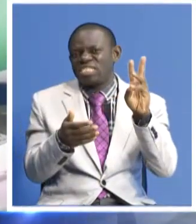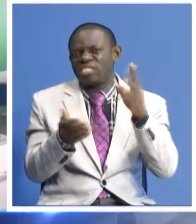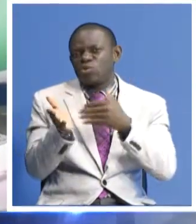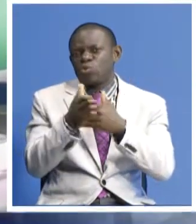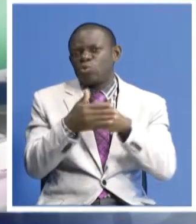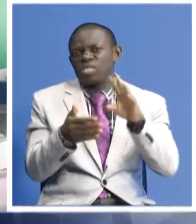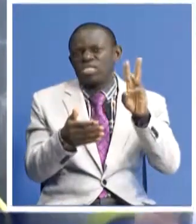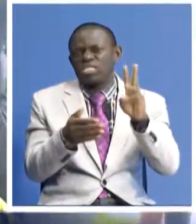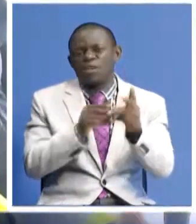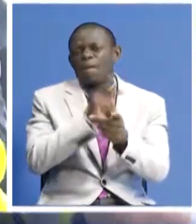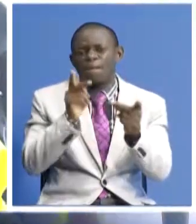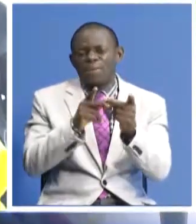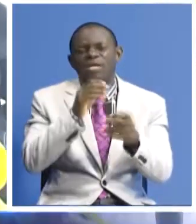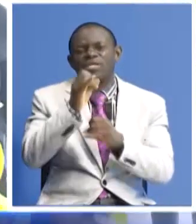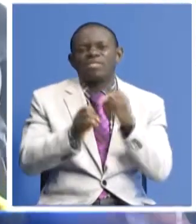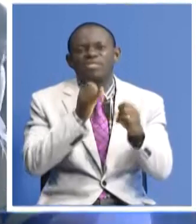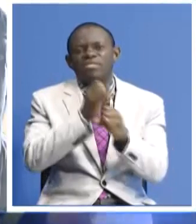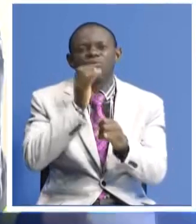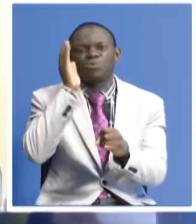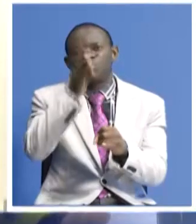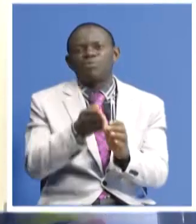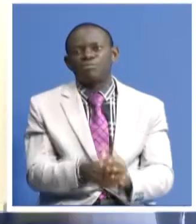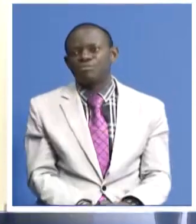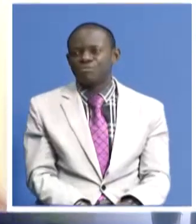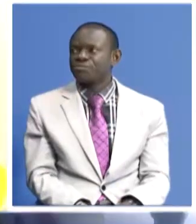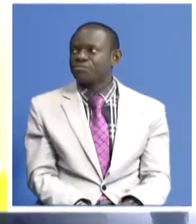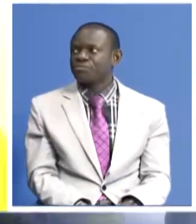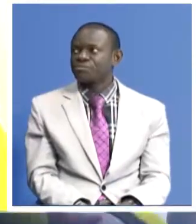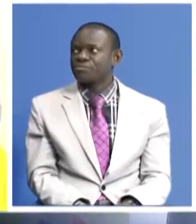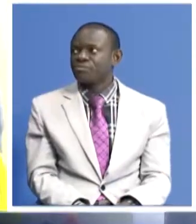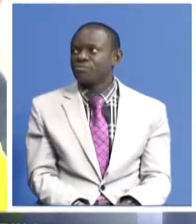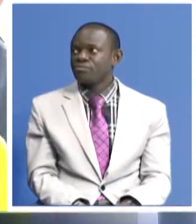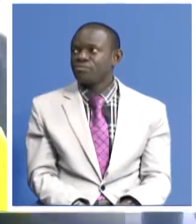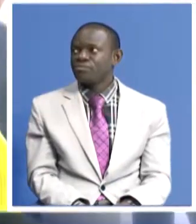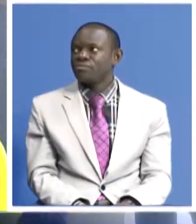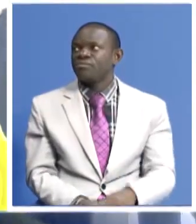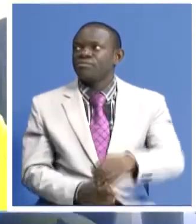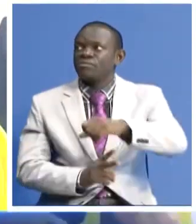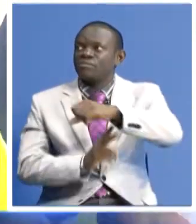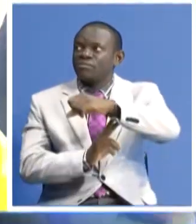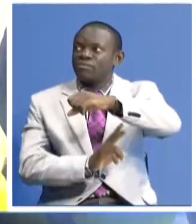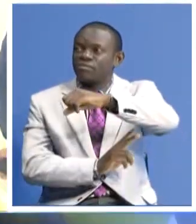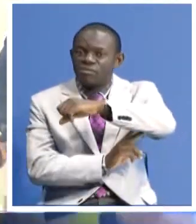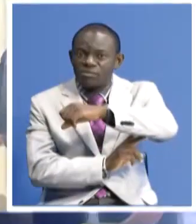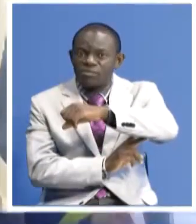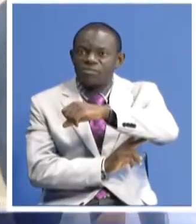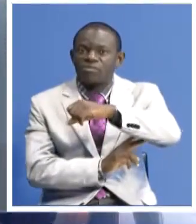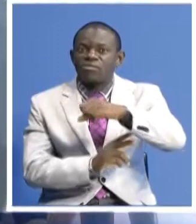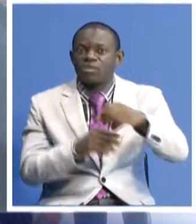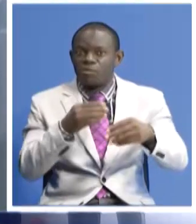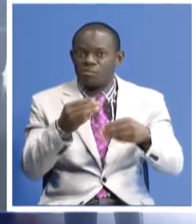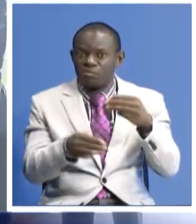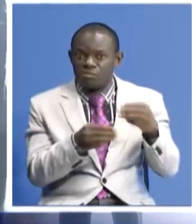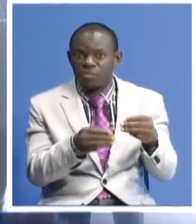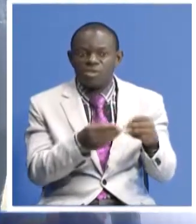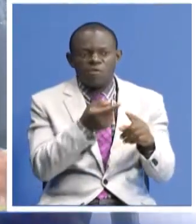international feel. Aero bridges are those, for lack of a better word, the tunnels that take you between the terminal to